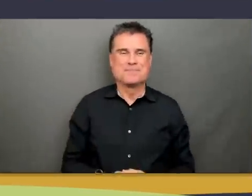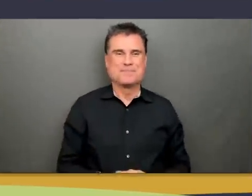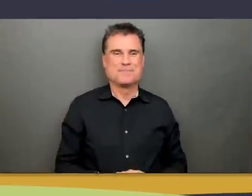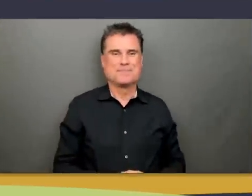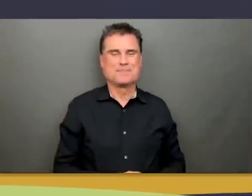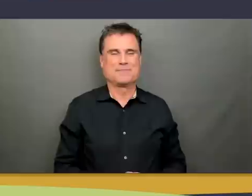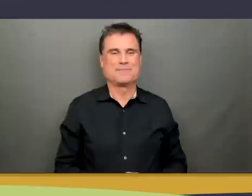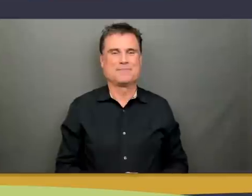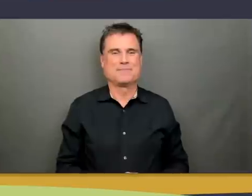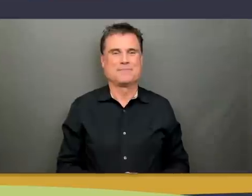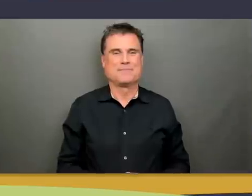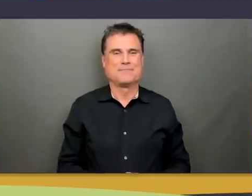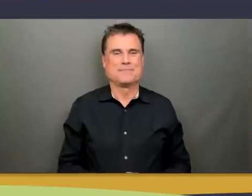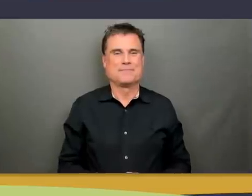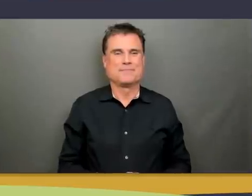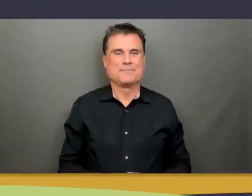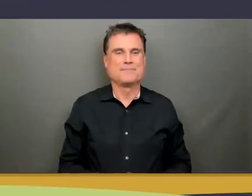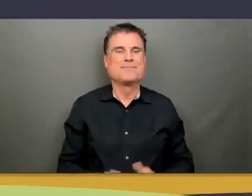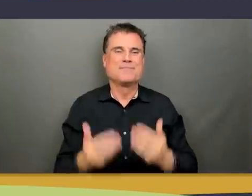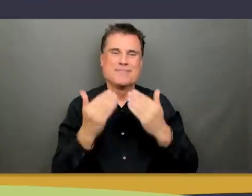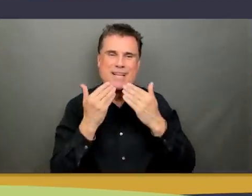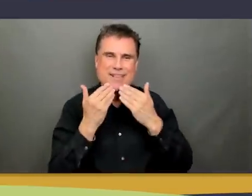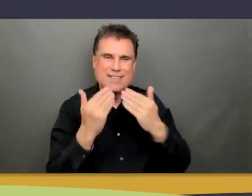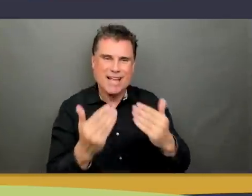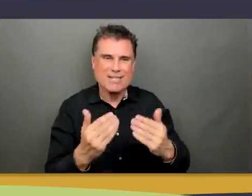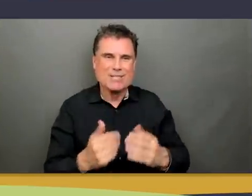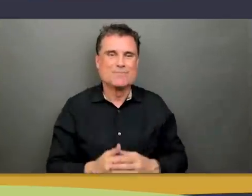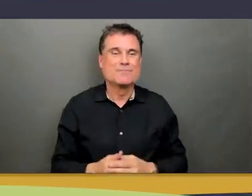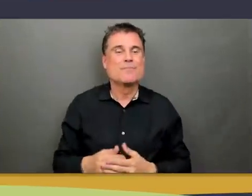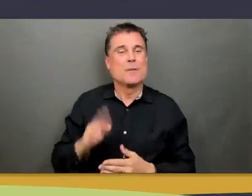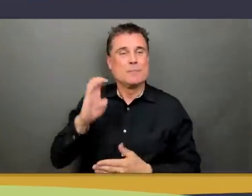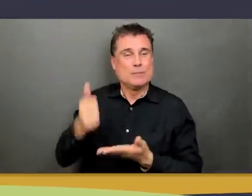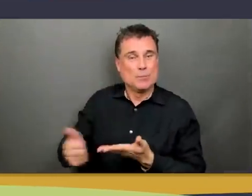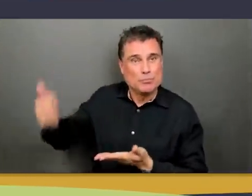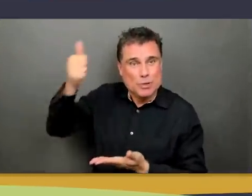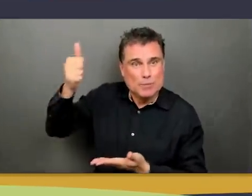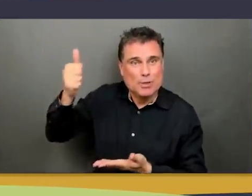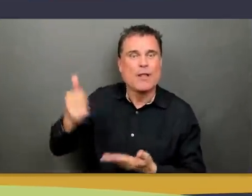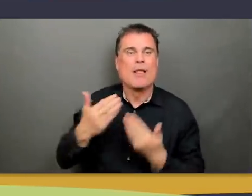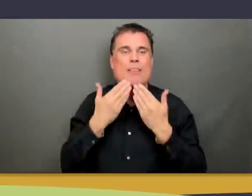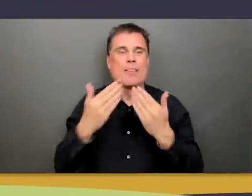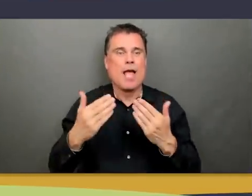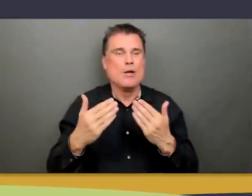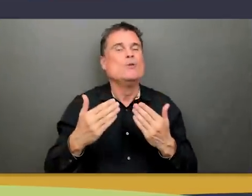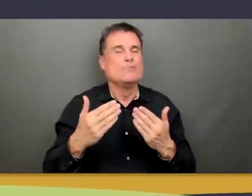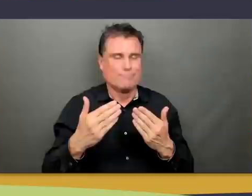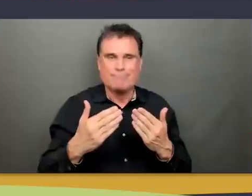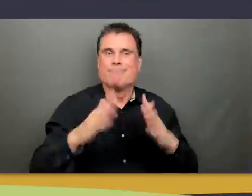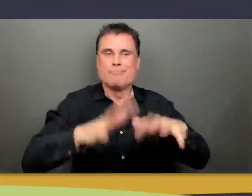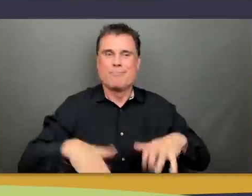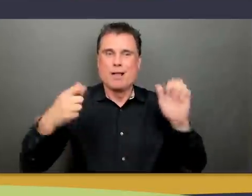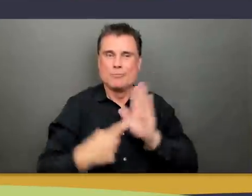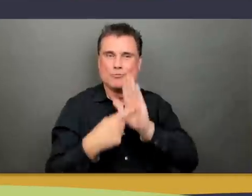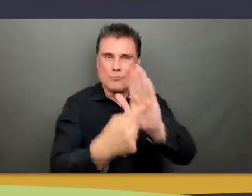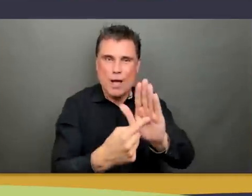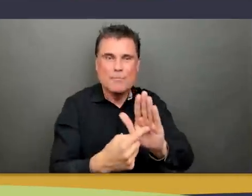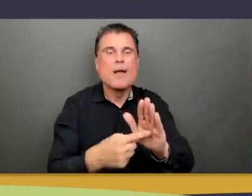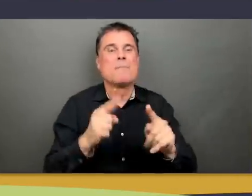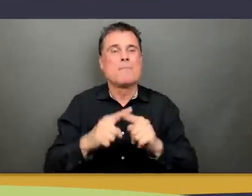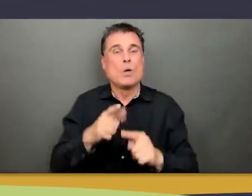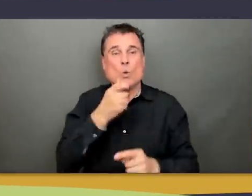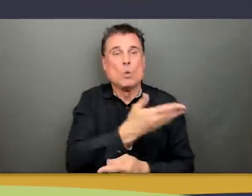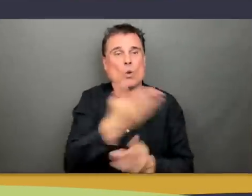Horgan, Parliamentary Secretary Singh, those who nominated me, and selection committee members. I